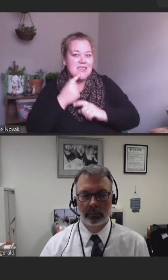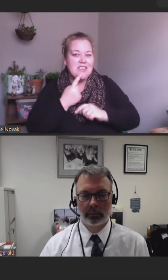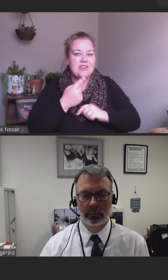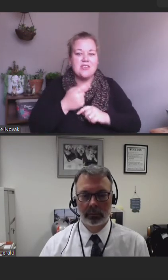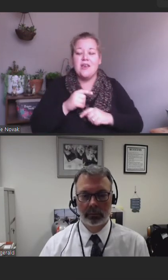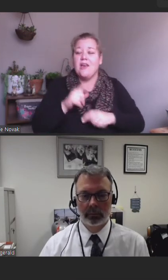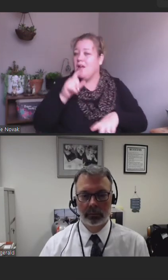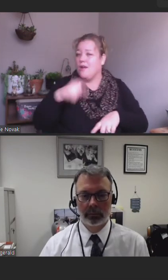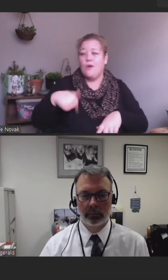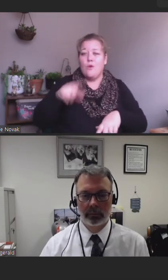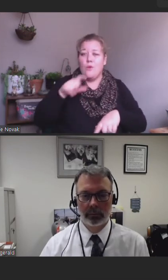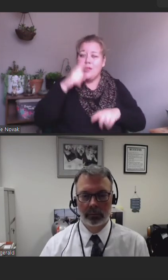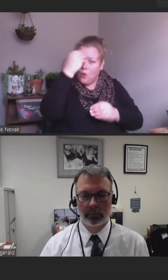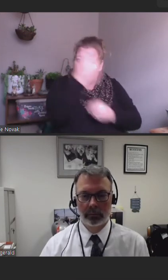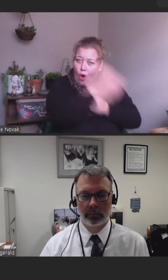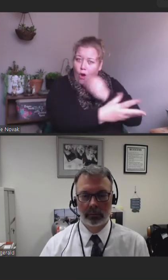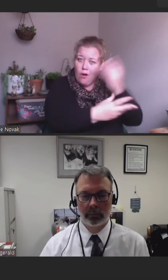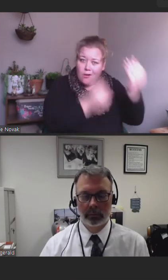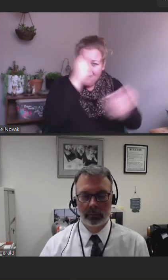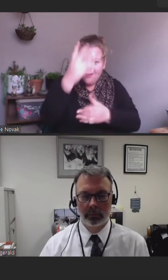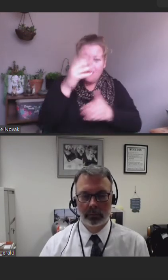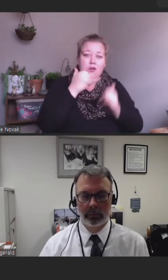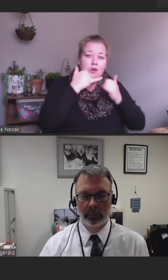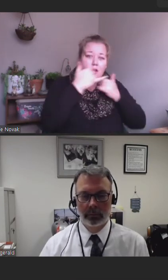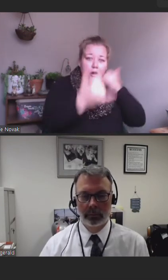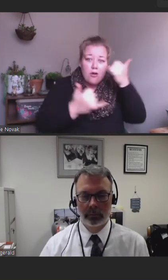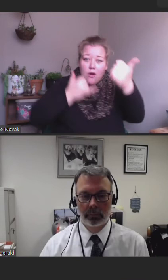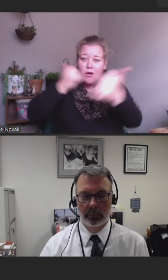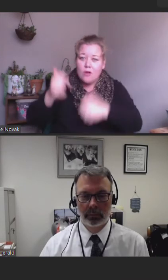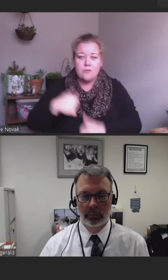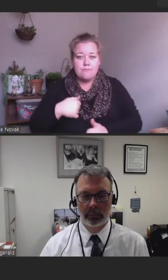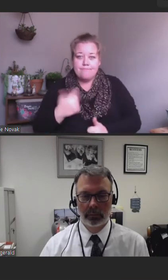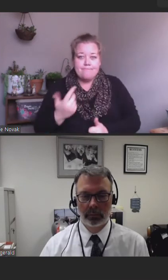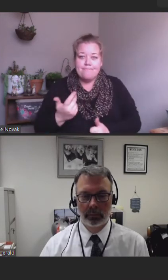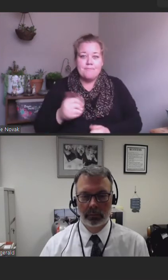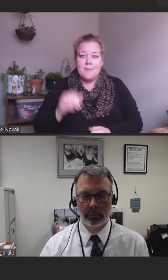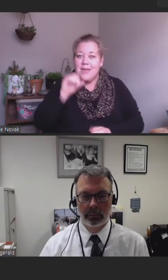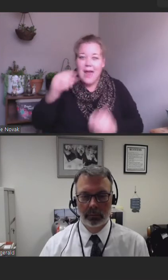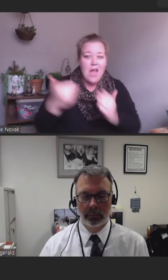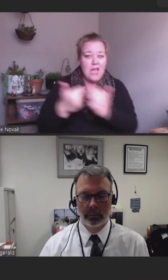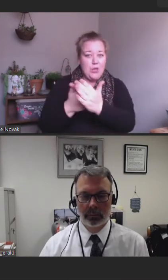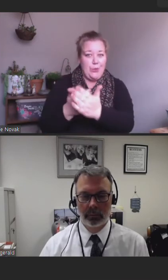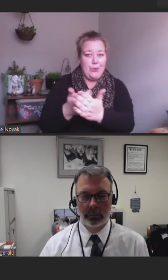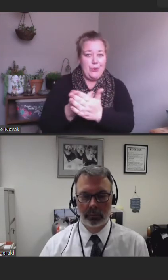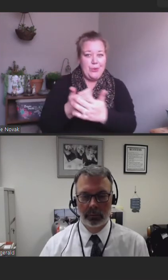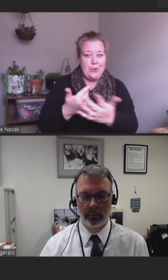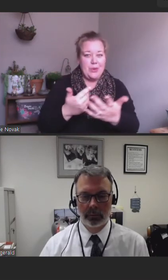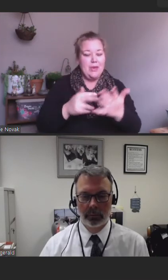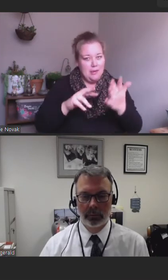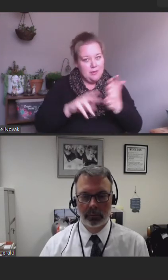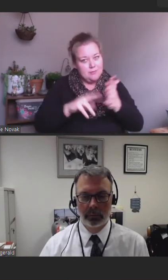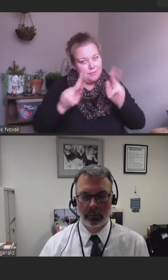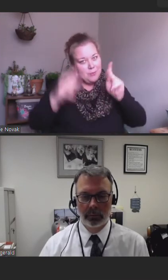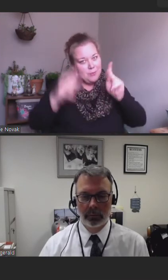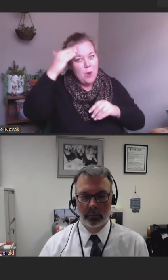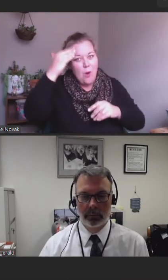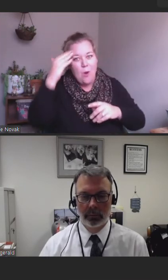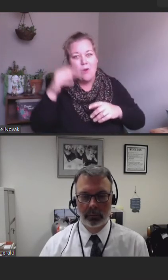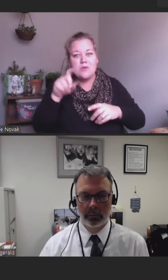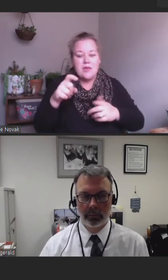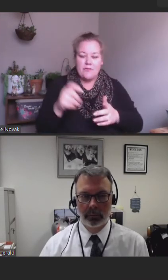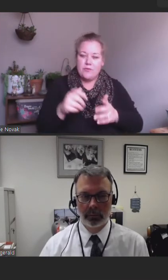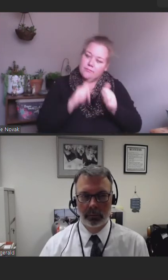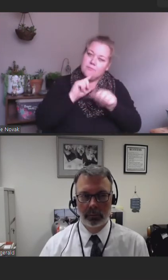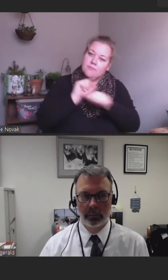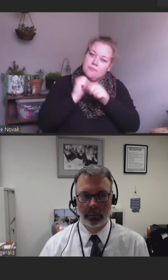to share this message. This is not new. This is just a matter of everyone doing their part as part of a